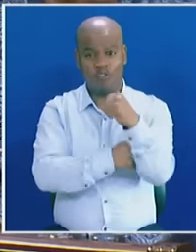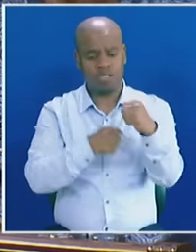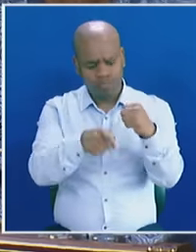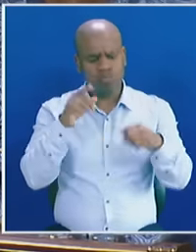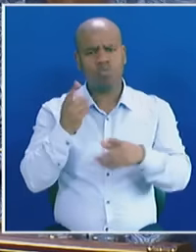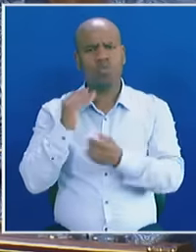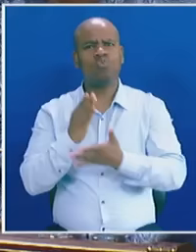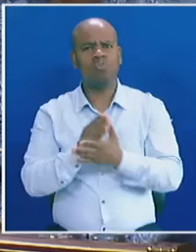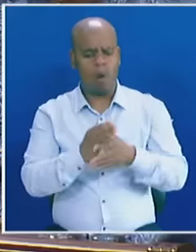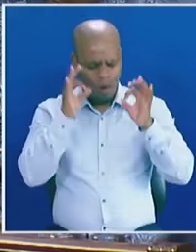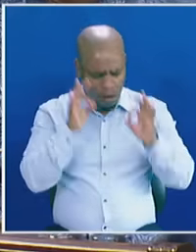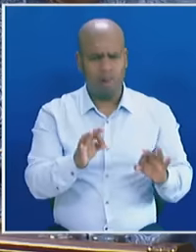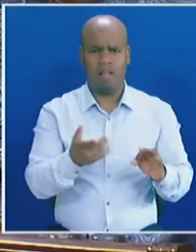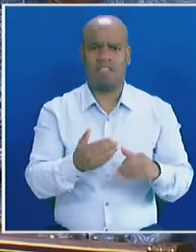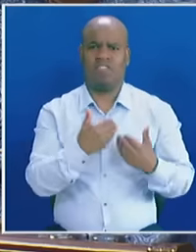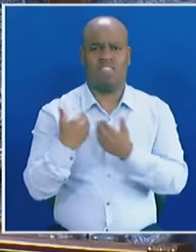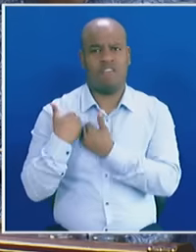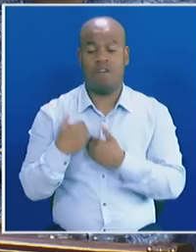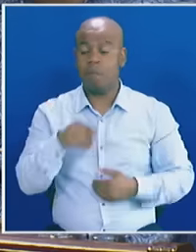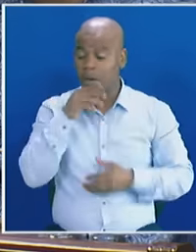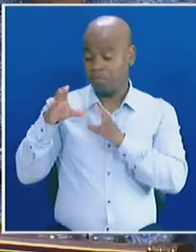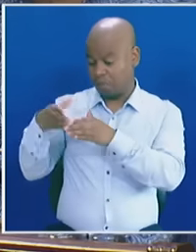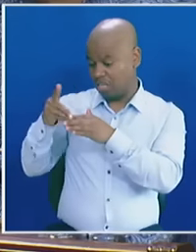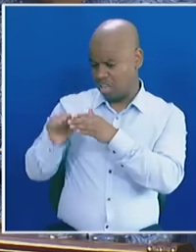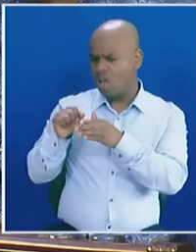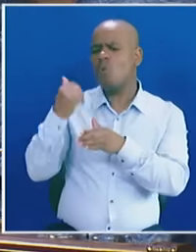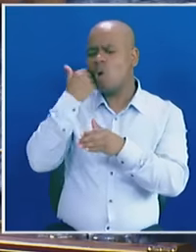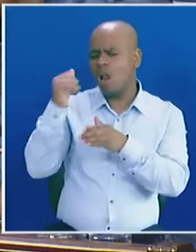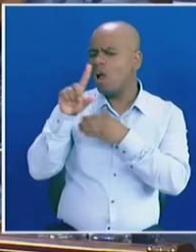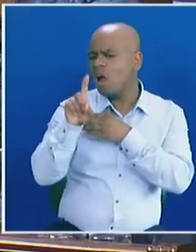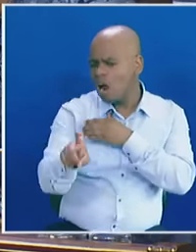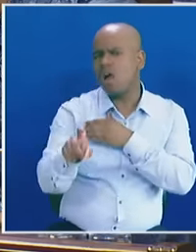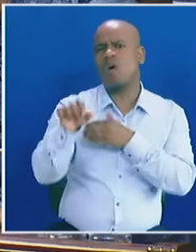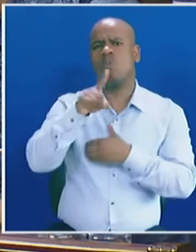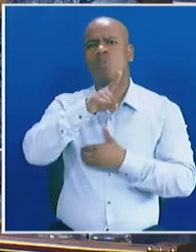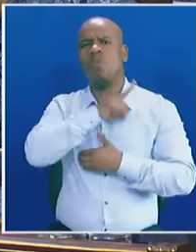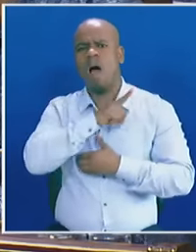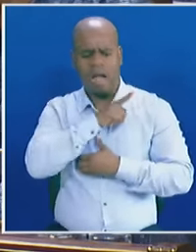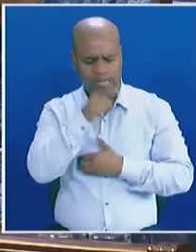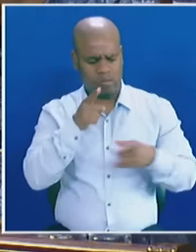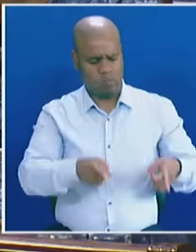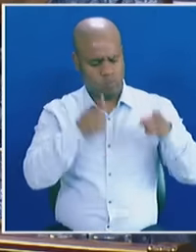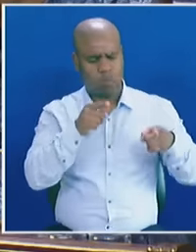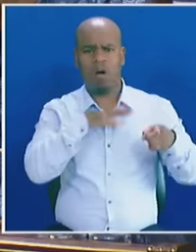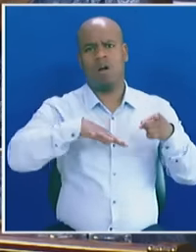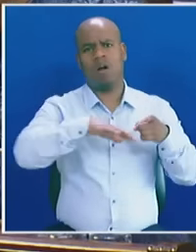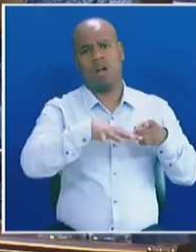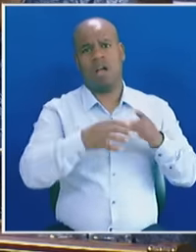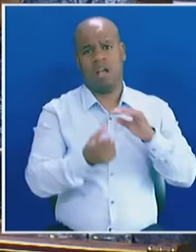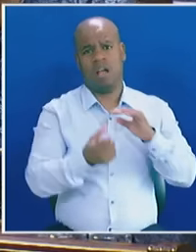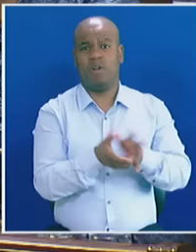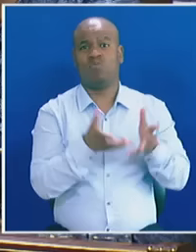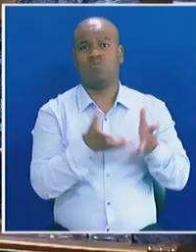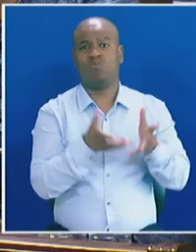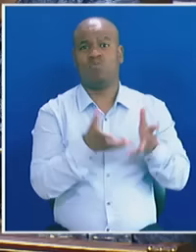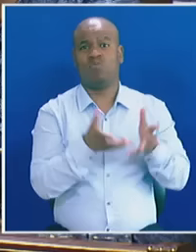Parliament. The DA would like to know whether the moral of subs are still high to protect South African intelligence with pride,